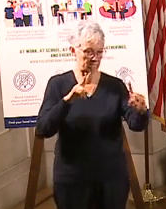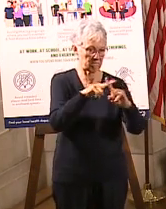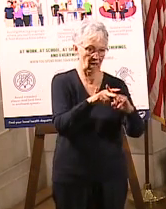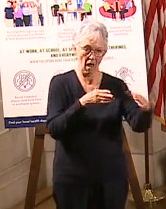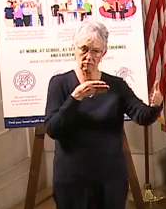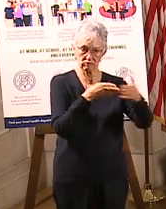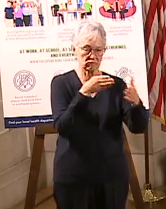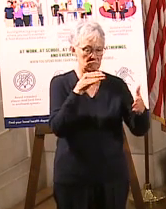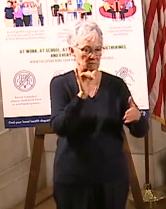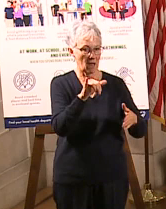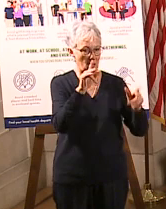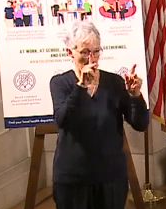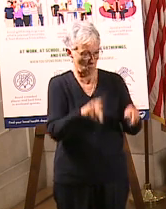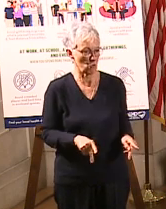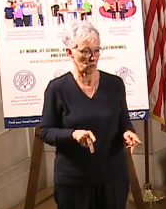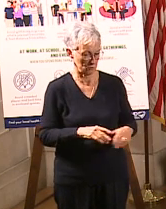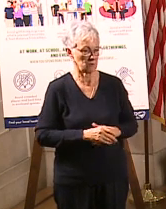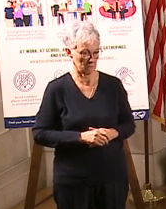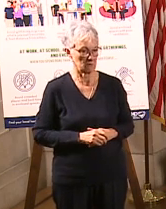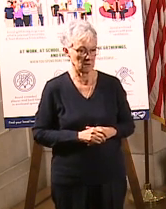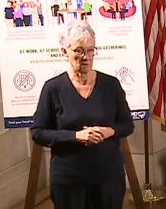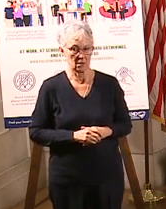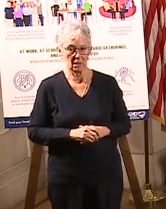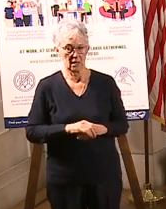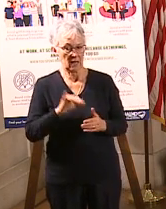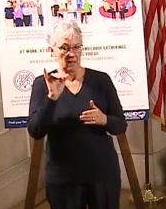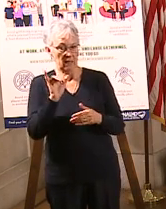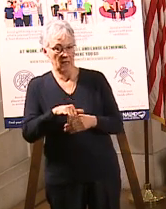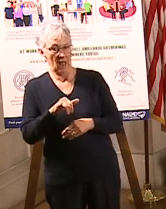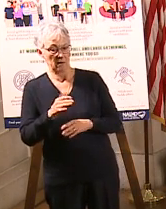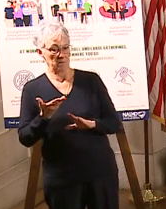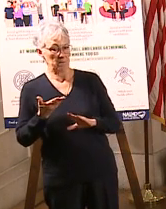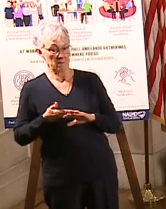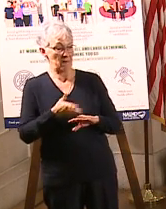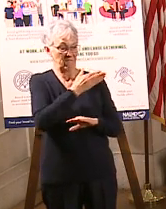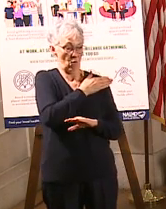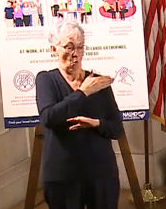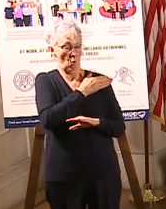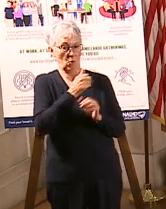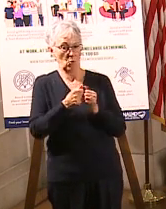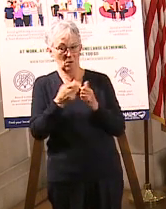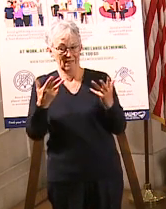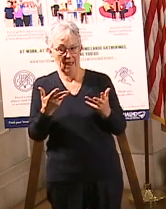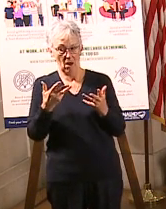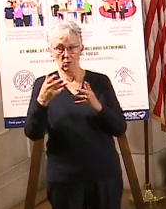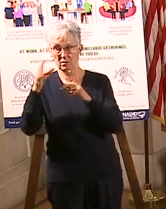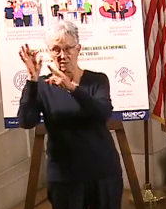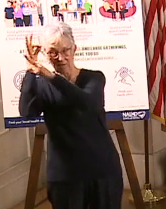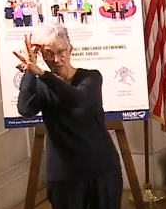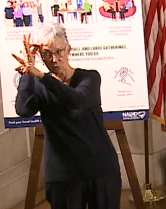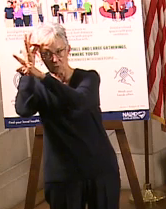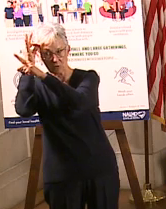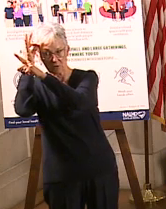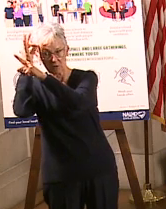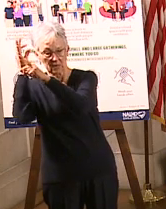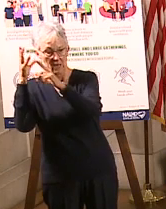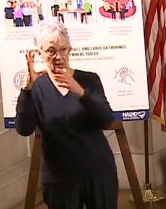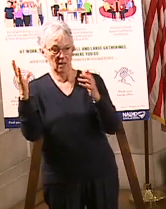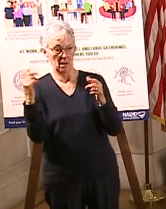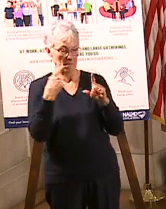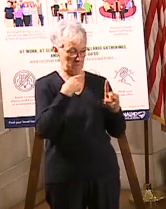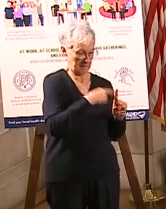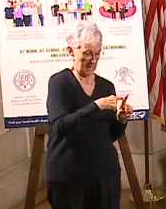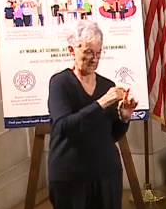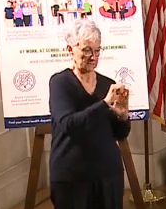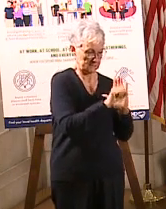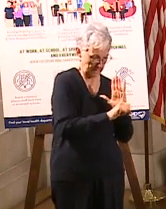limited state of Nebraska. And it wouldn't have met the jurisdictional requirements for federal authority, but because the Nebraska legislature